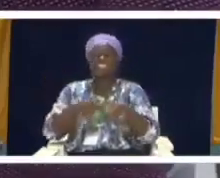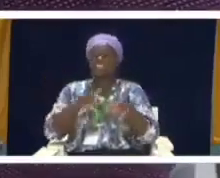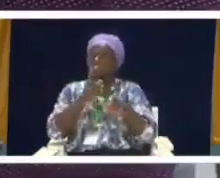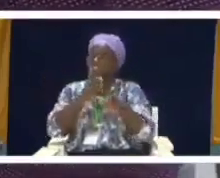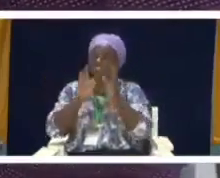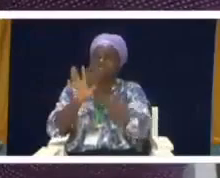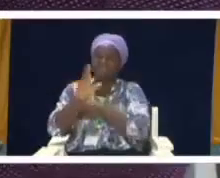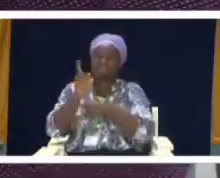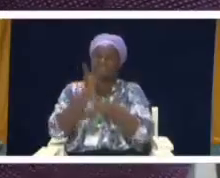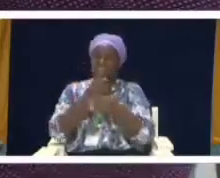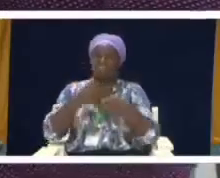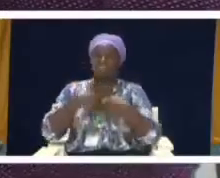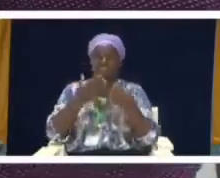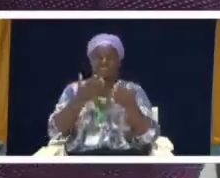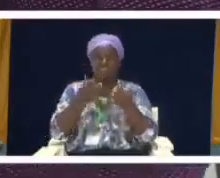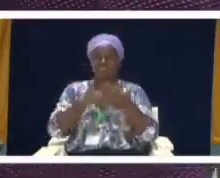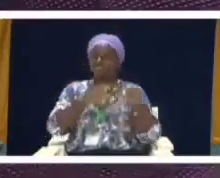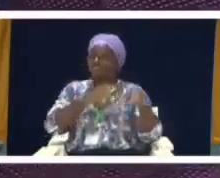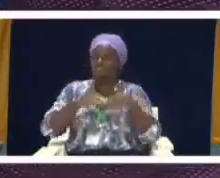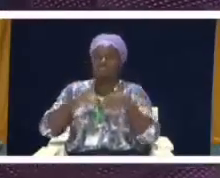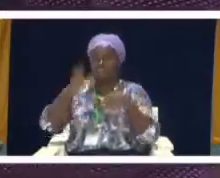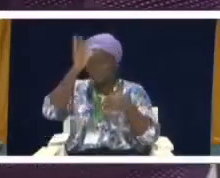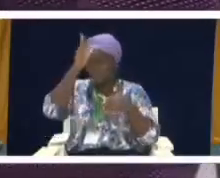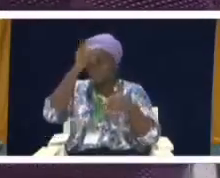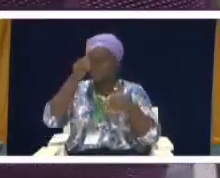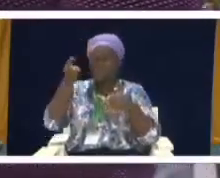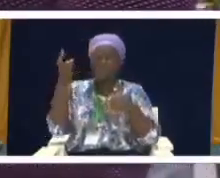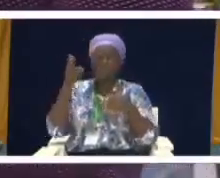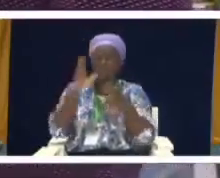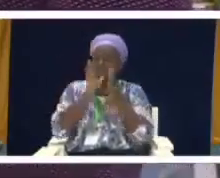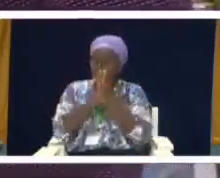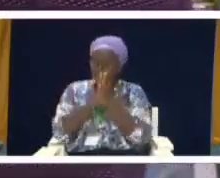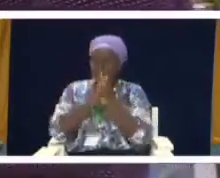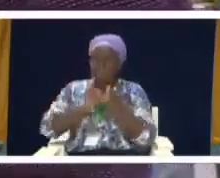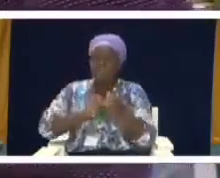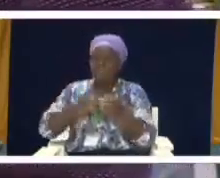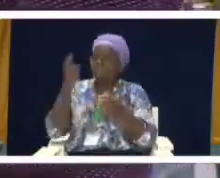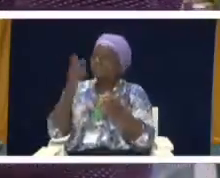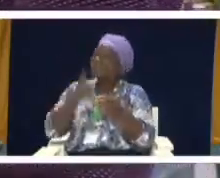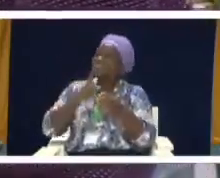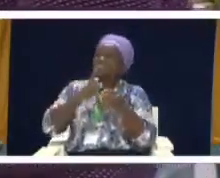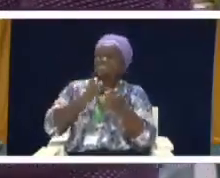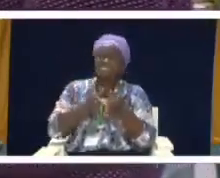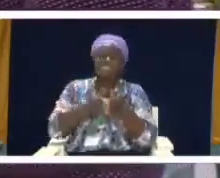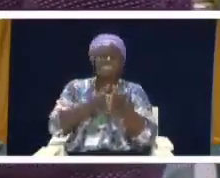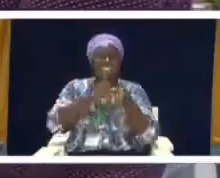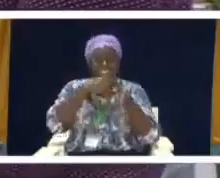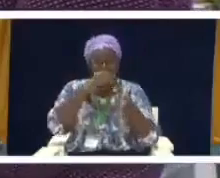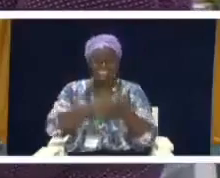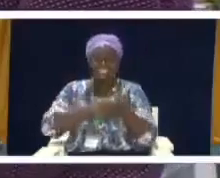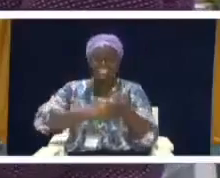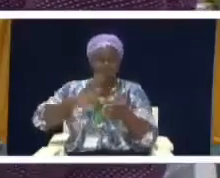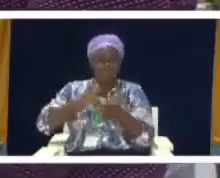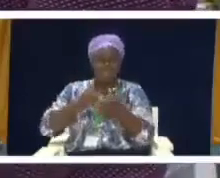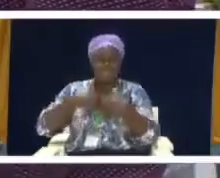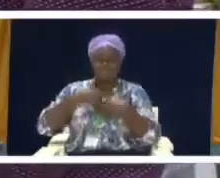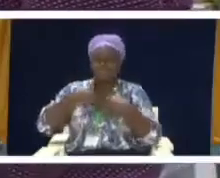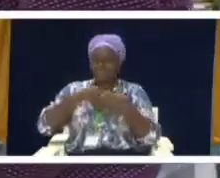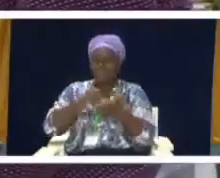Daddy Adeboye was praying, and I was just converting. I'm like, I'm going to have my own. So when it